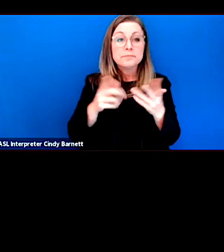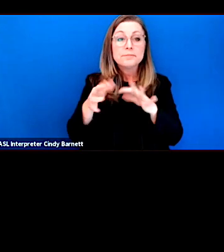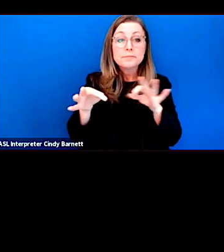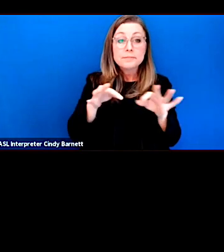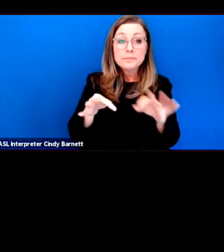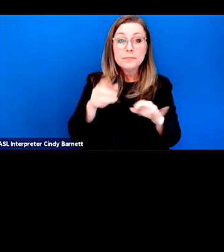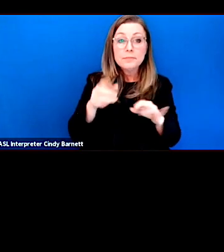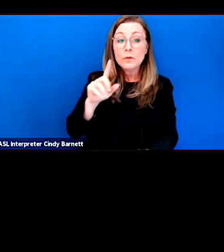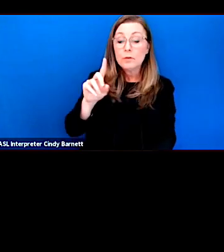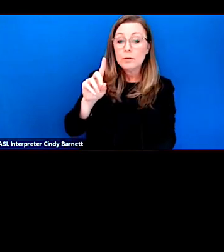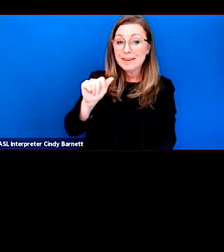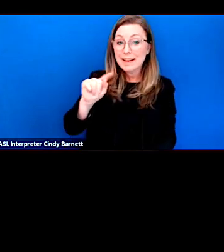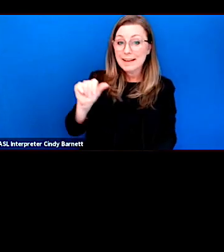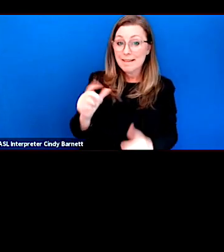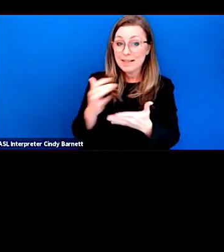is